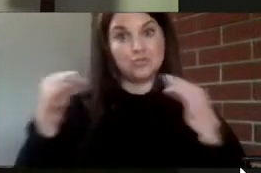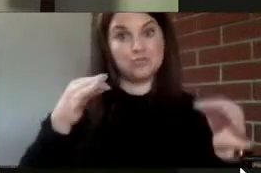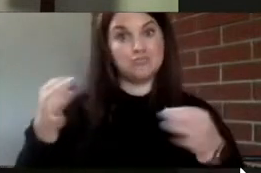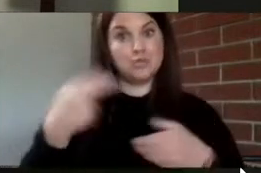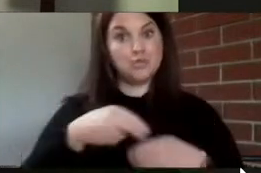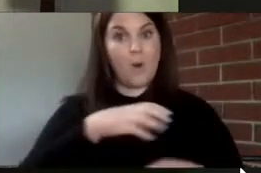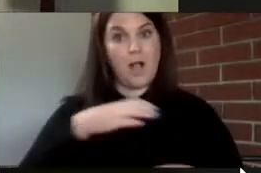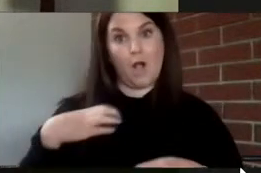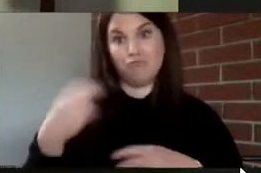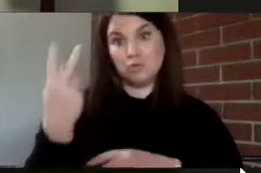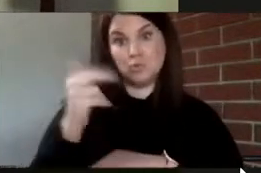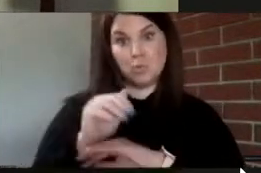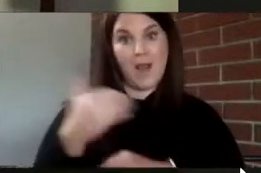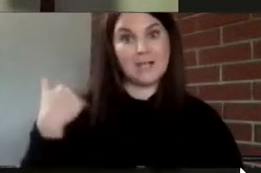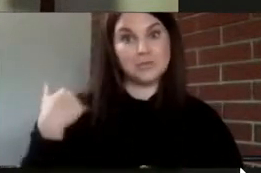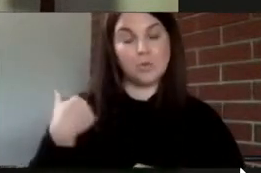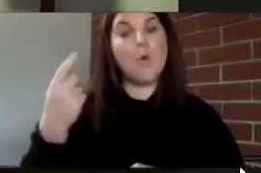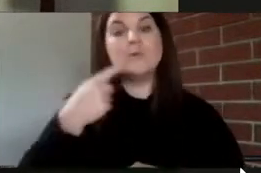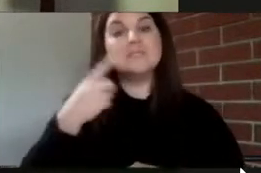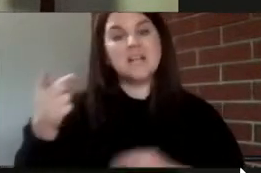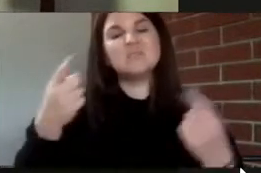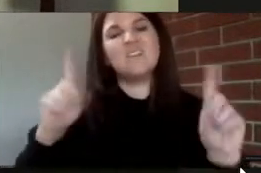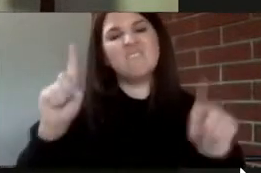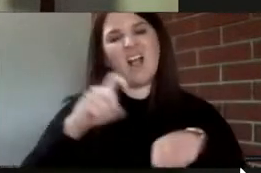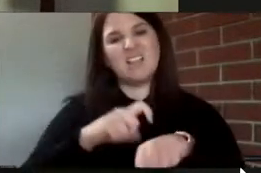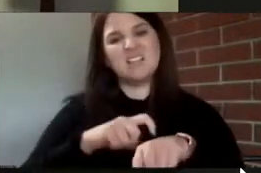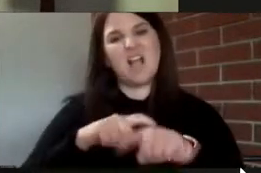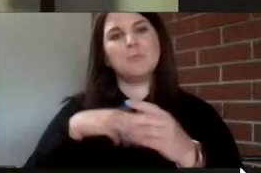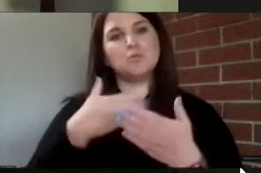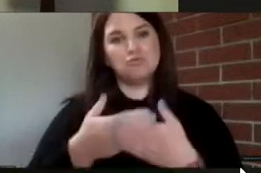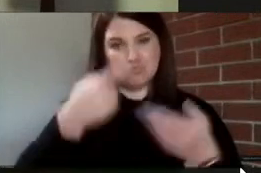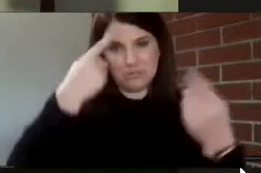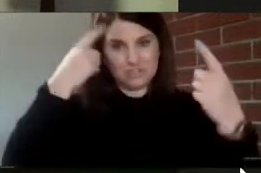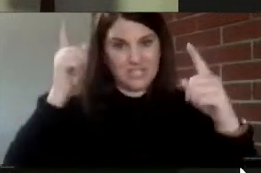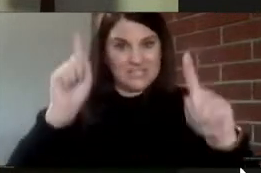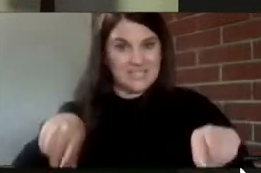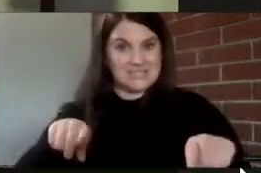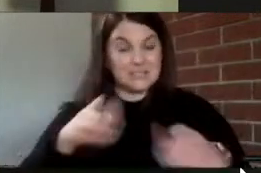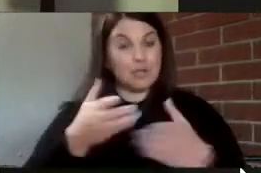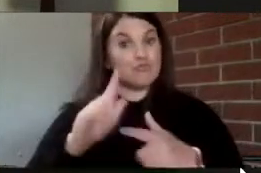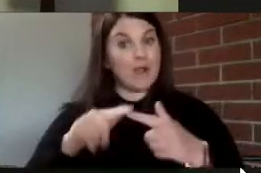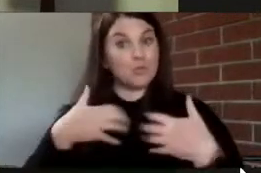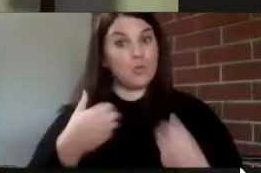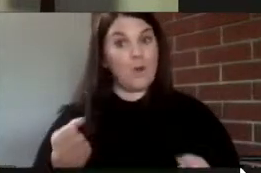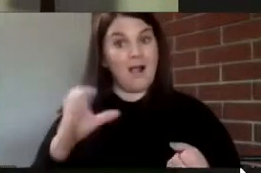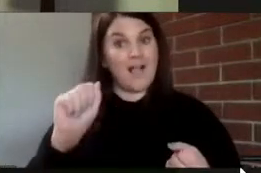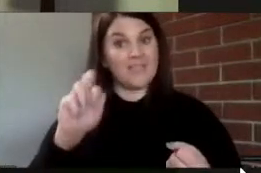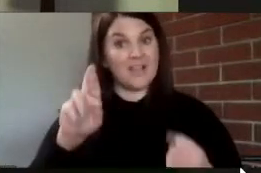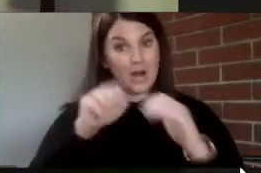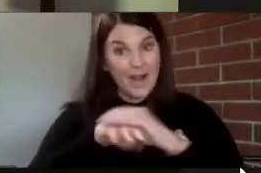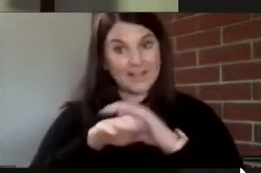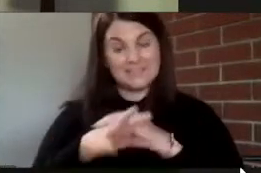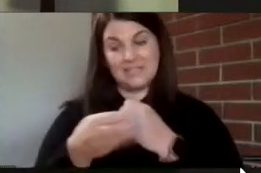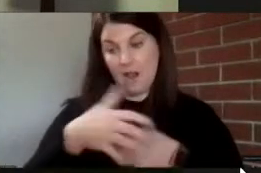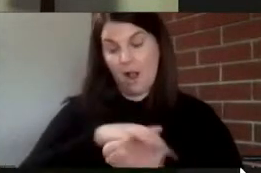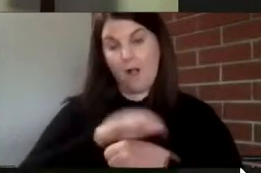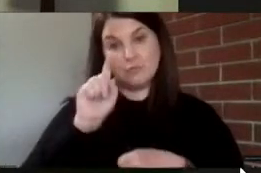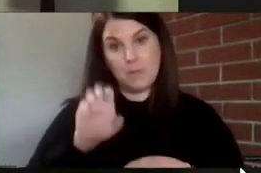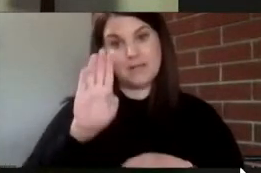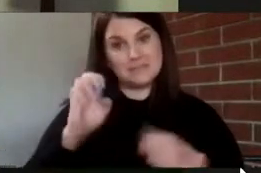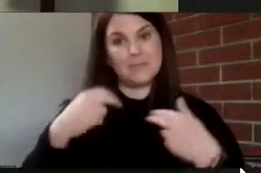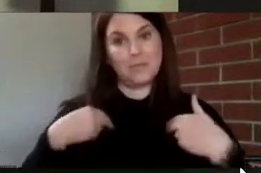2 nights ago that it was finally time to reach a consensus that the right to healthcare access and coverage must be a human